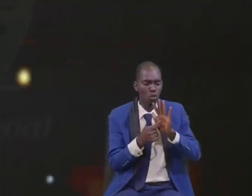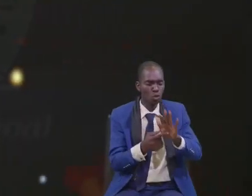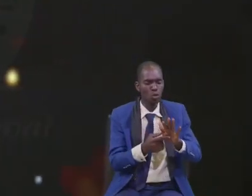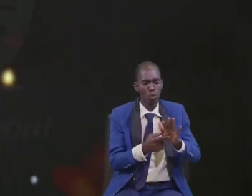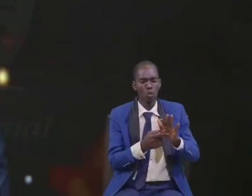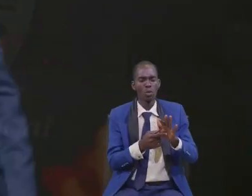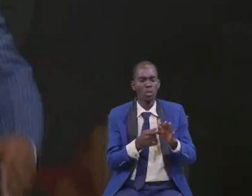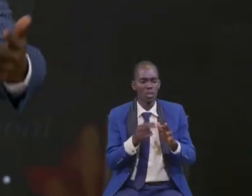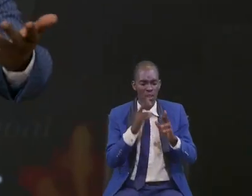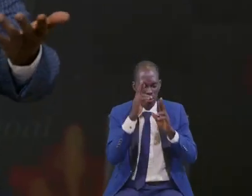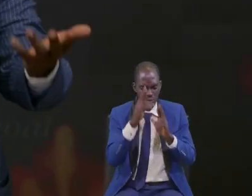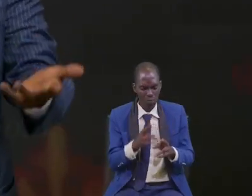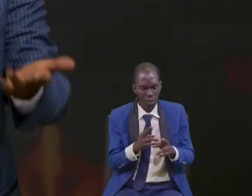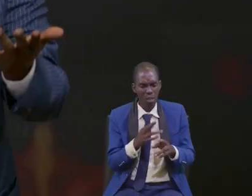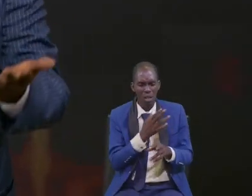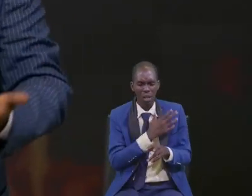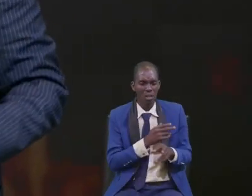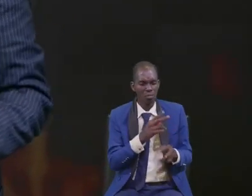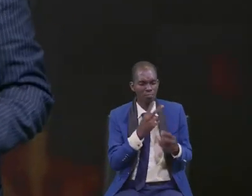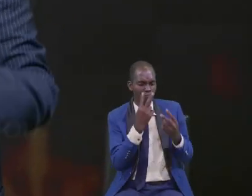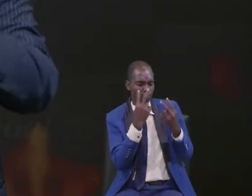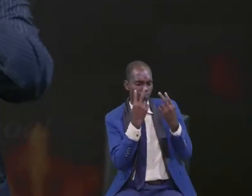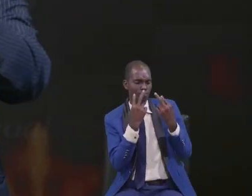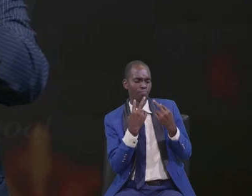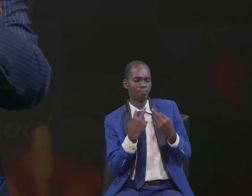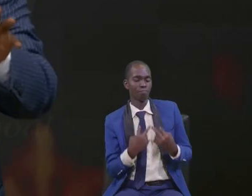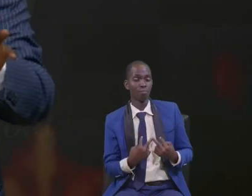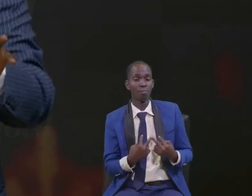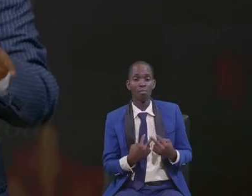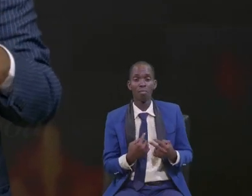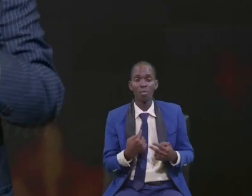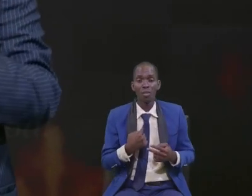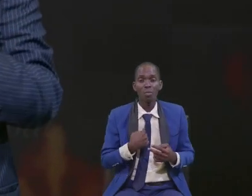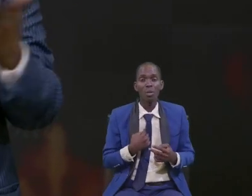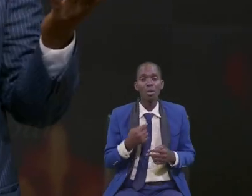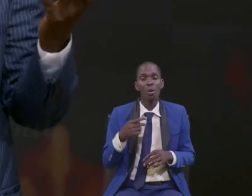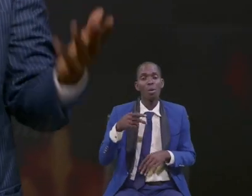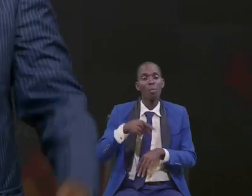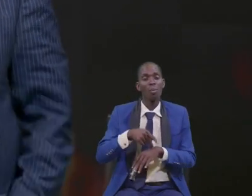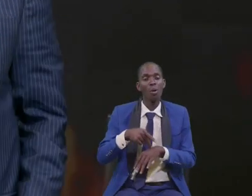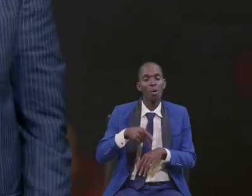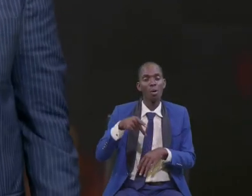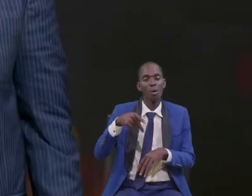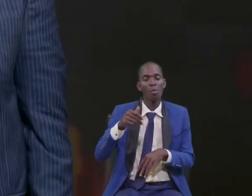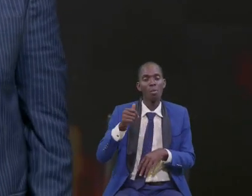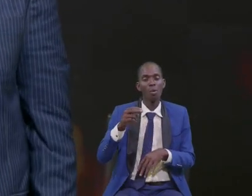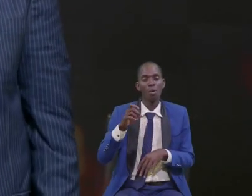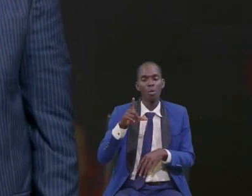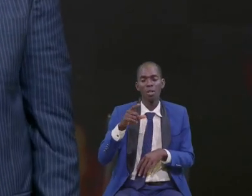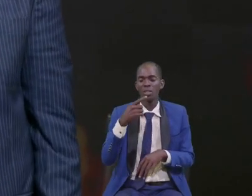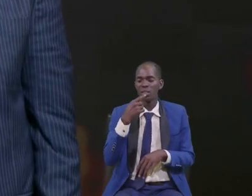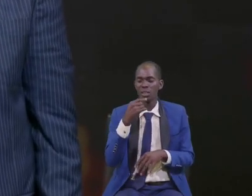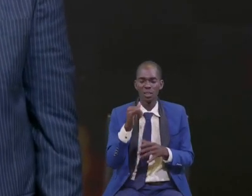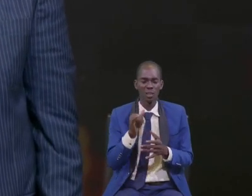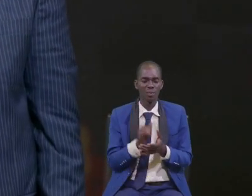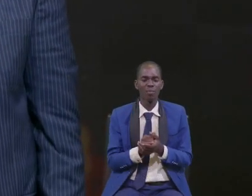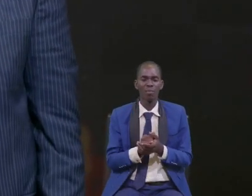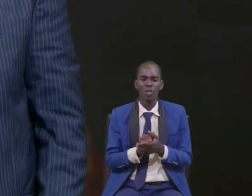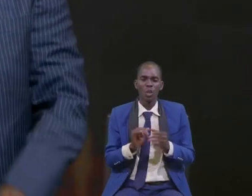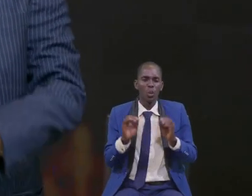belittle me, I have to defend that. No, Paul the Apostle said, None of those